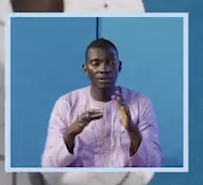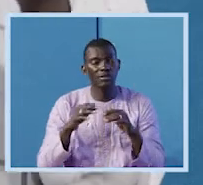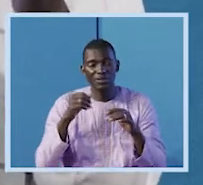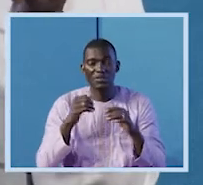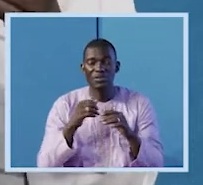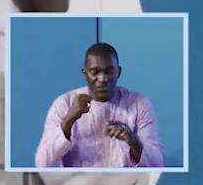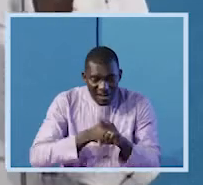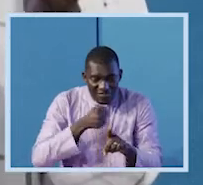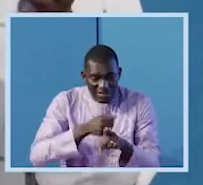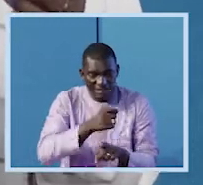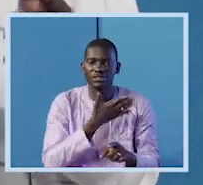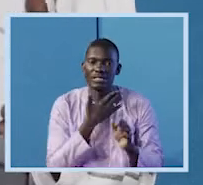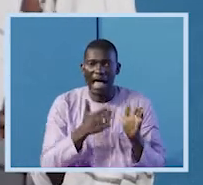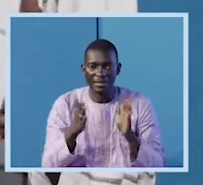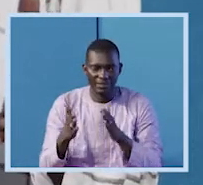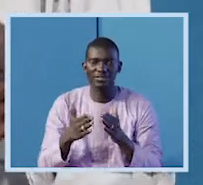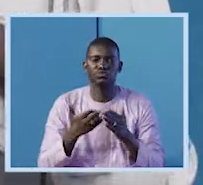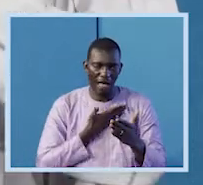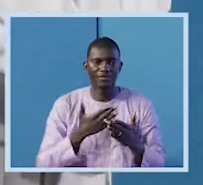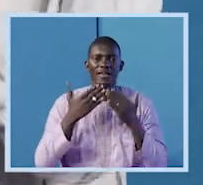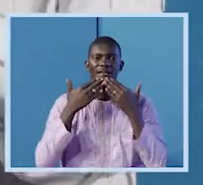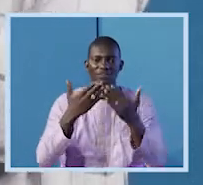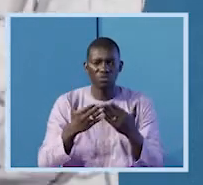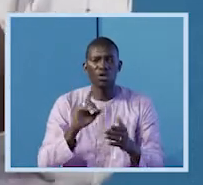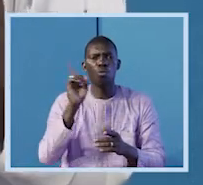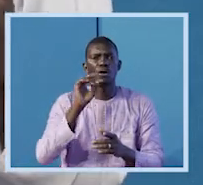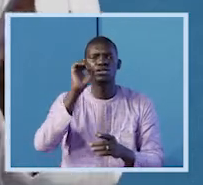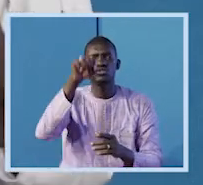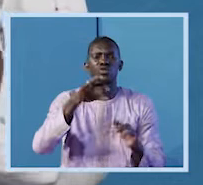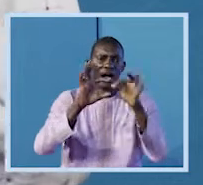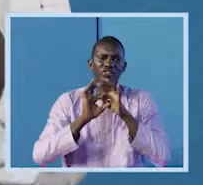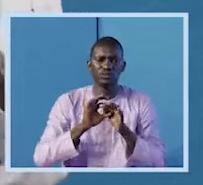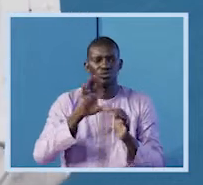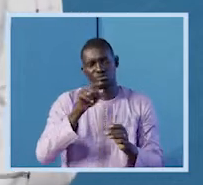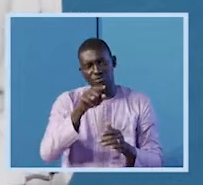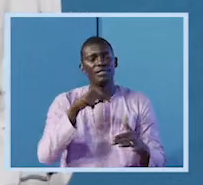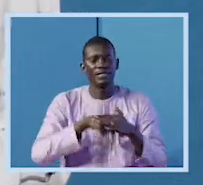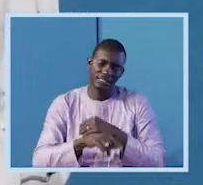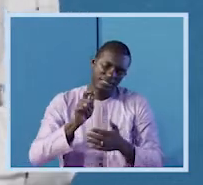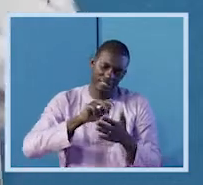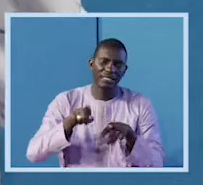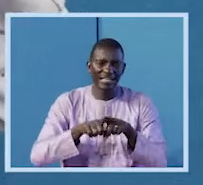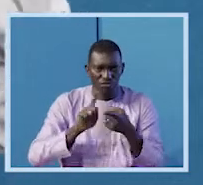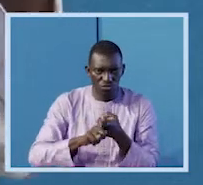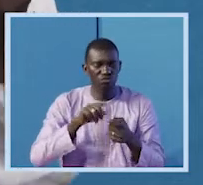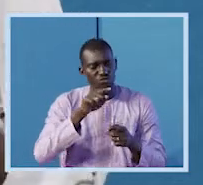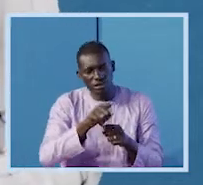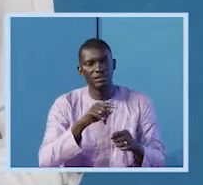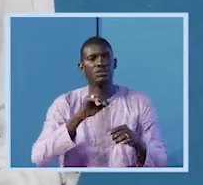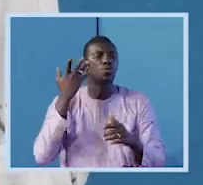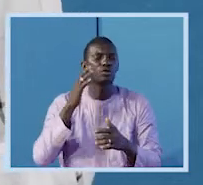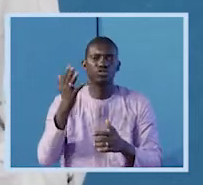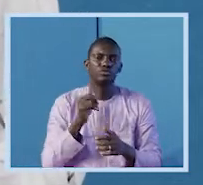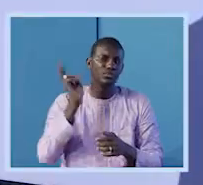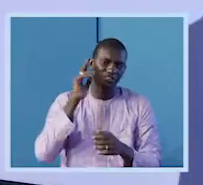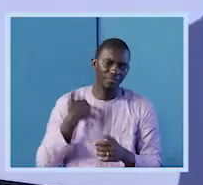is access to information, knowing what you're supposed to do. So what is your association doing in relation to the pandemic when it comes to deaf